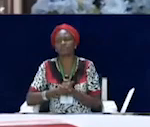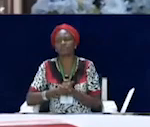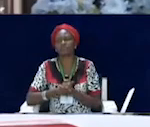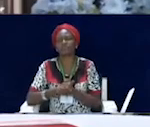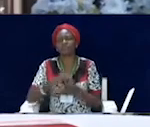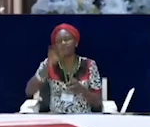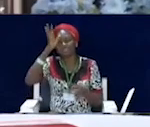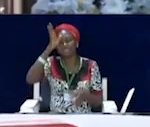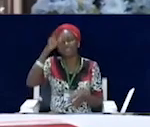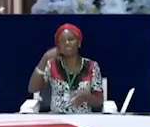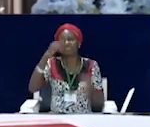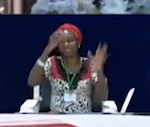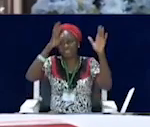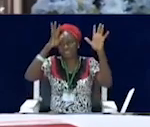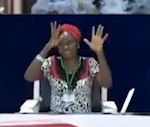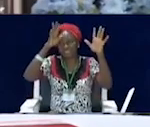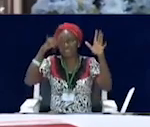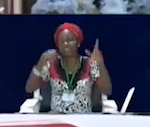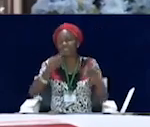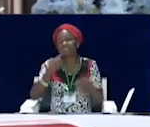Daddy says,